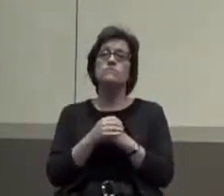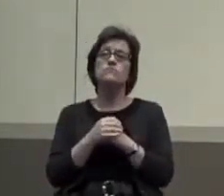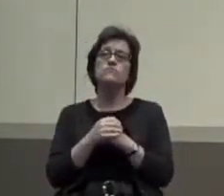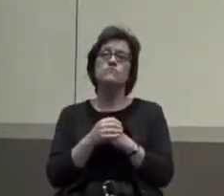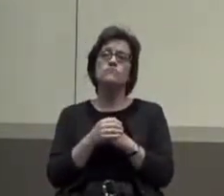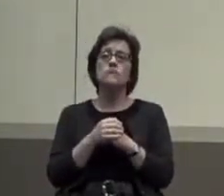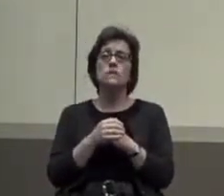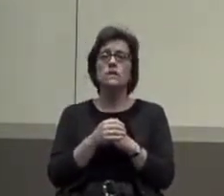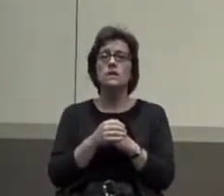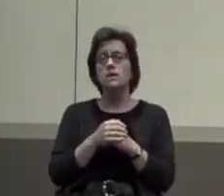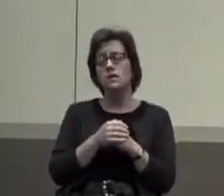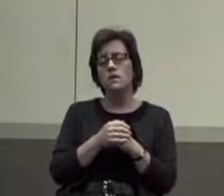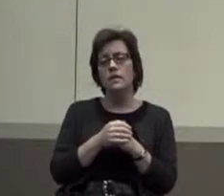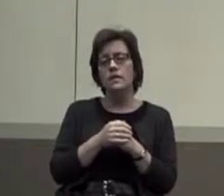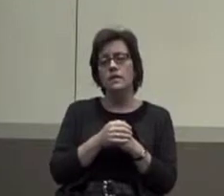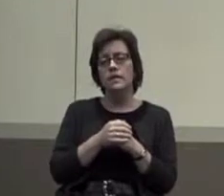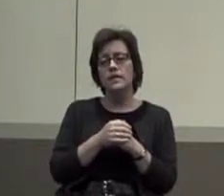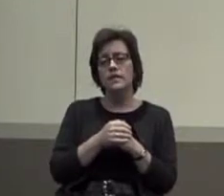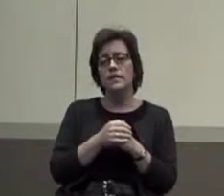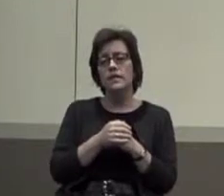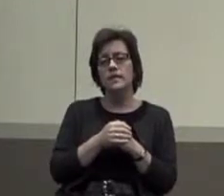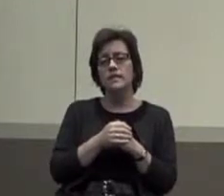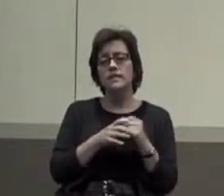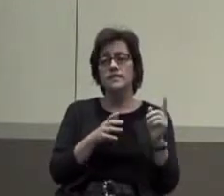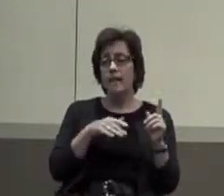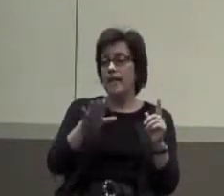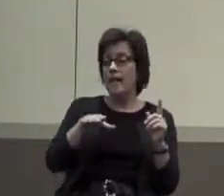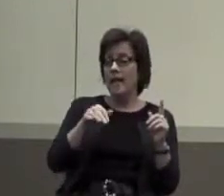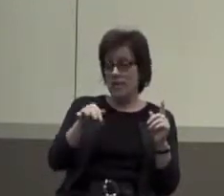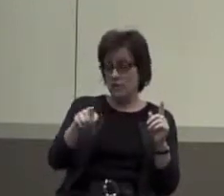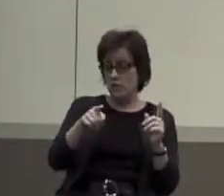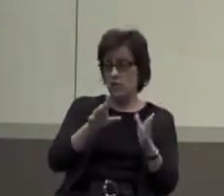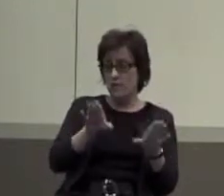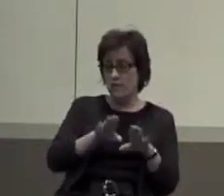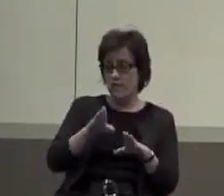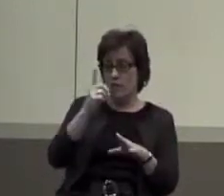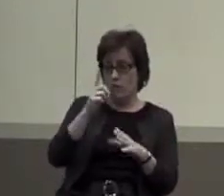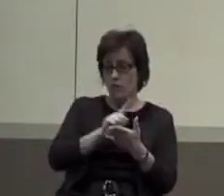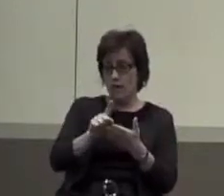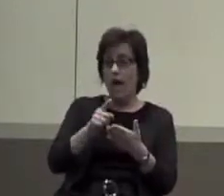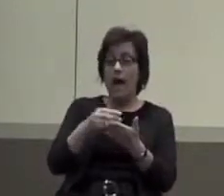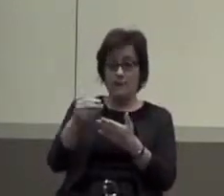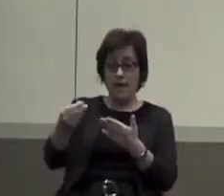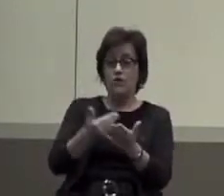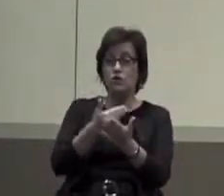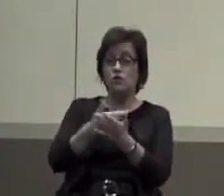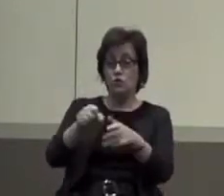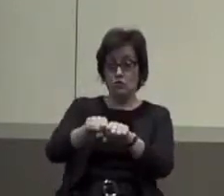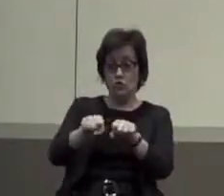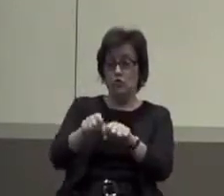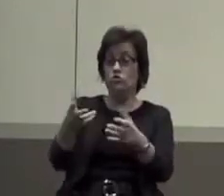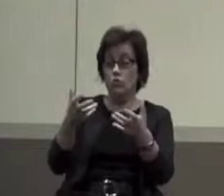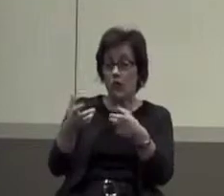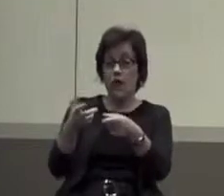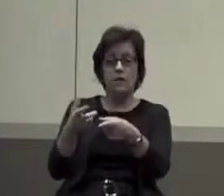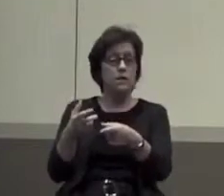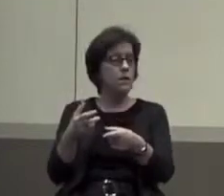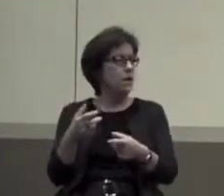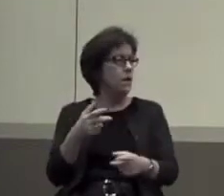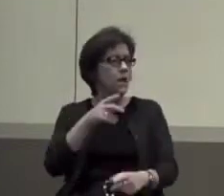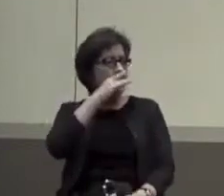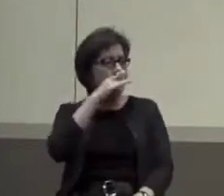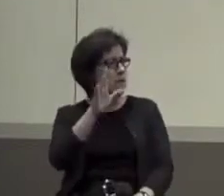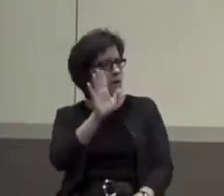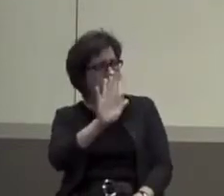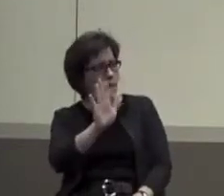well, if you behave for a week, I'll buy you that new pair of sneakers you want. And the kid was like, no, no,